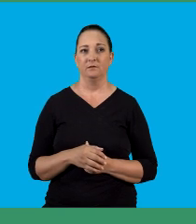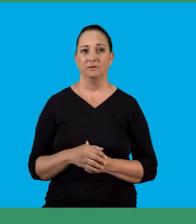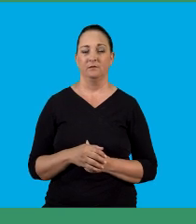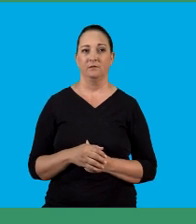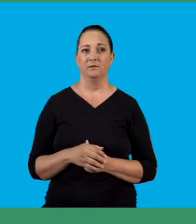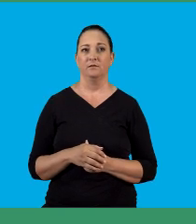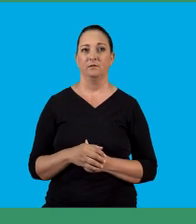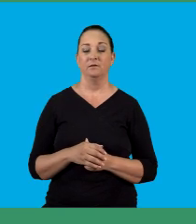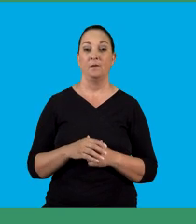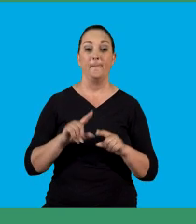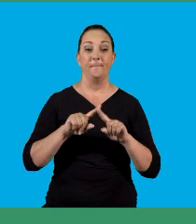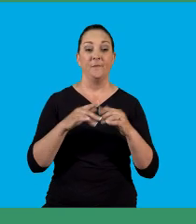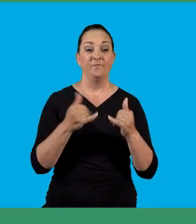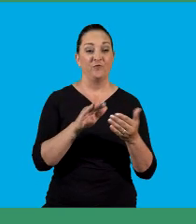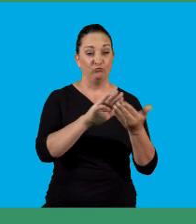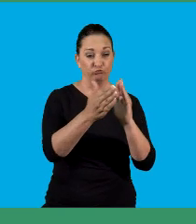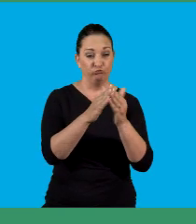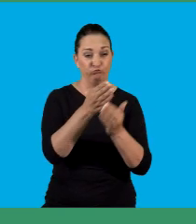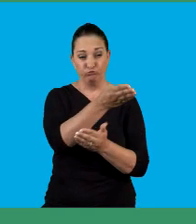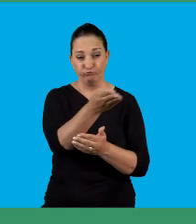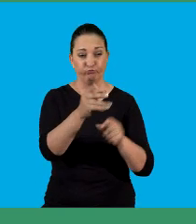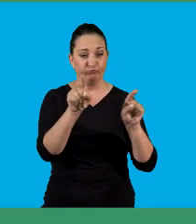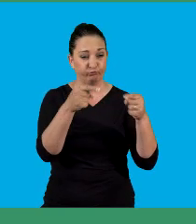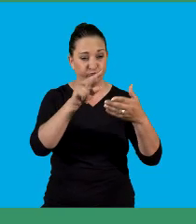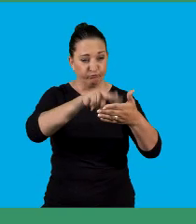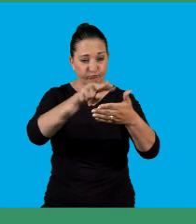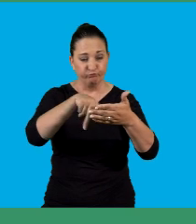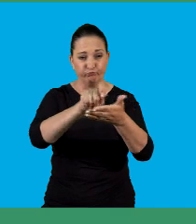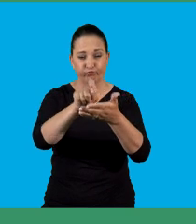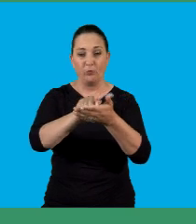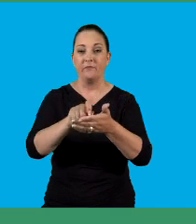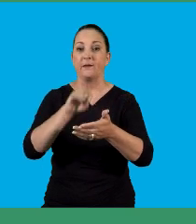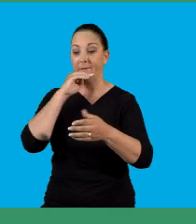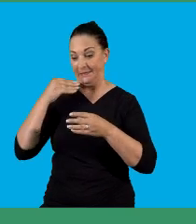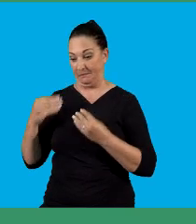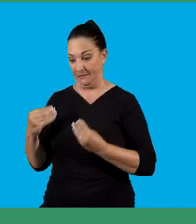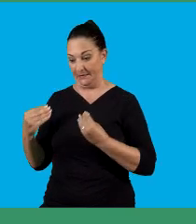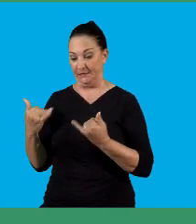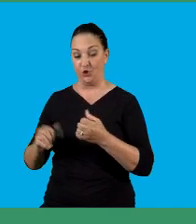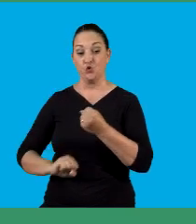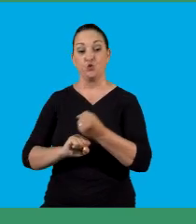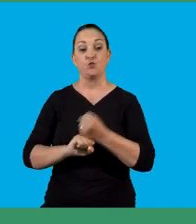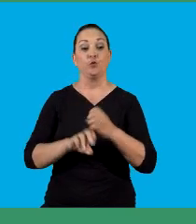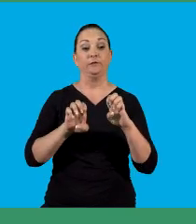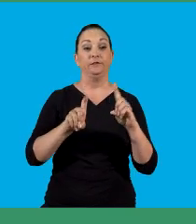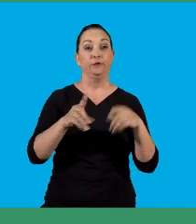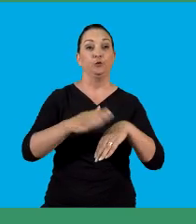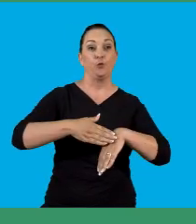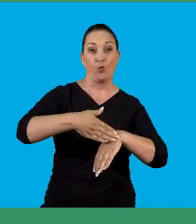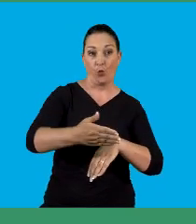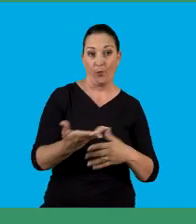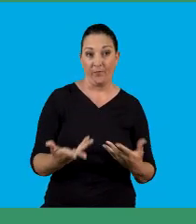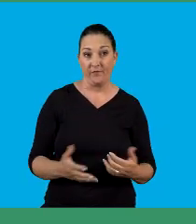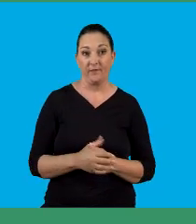force businesses to contribute towards educational programs to minimize its impact. So the high level of illiteracy,